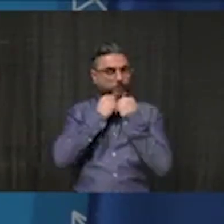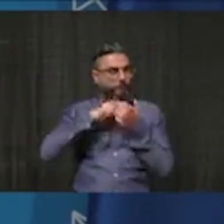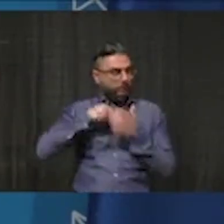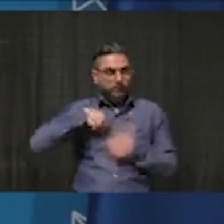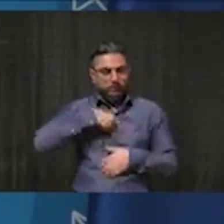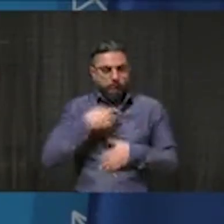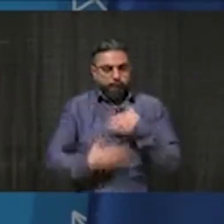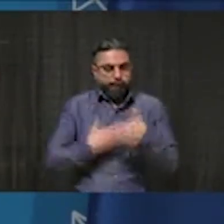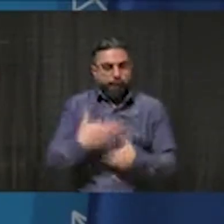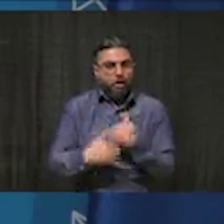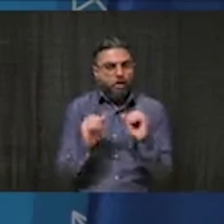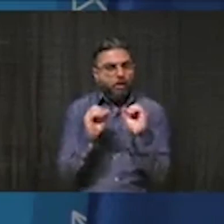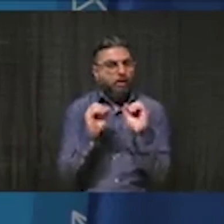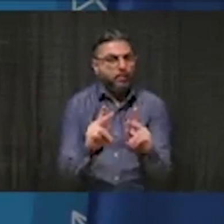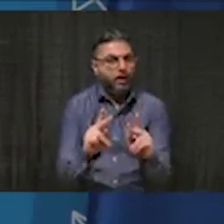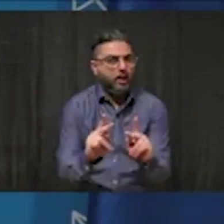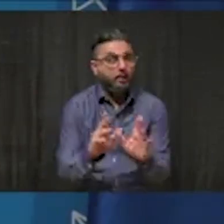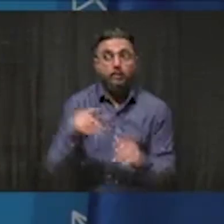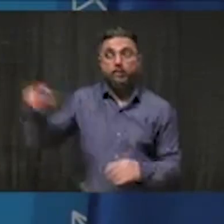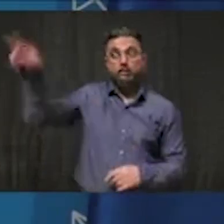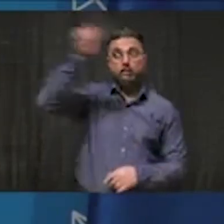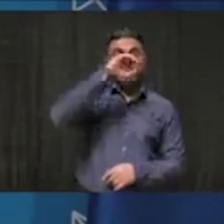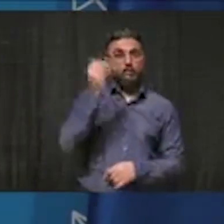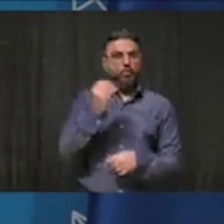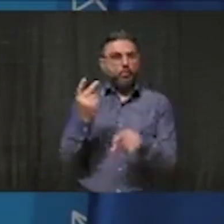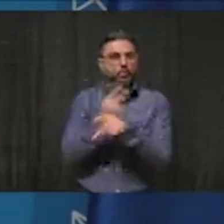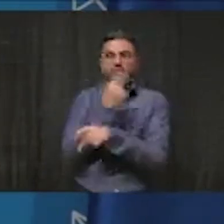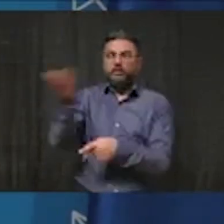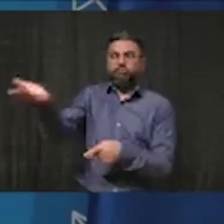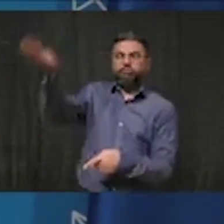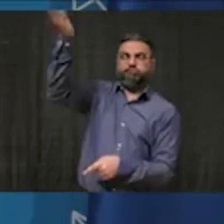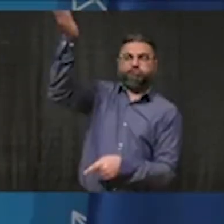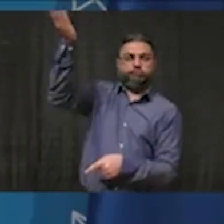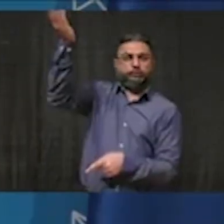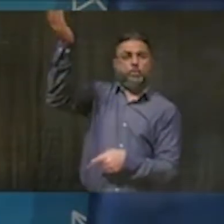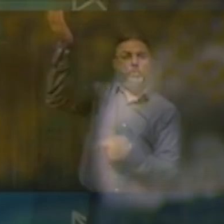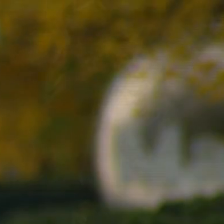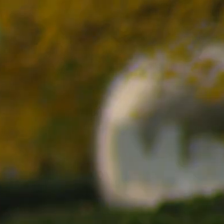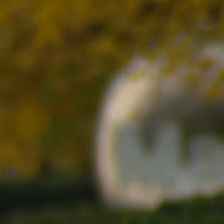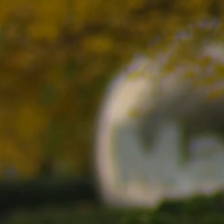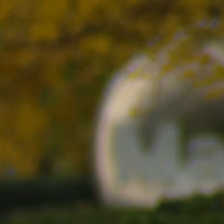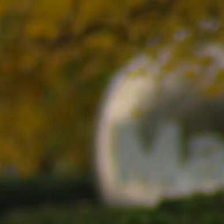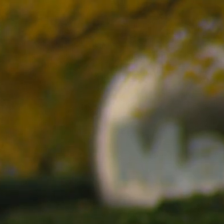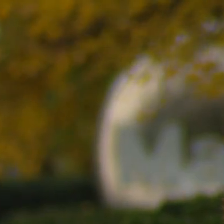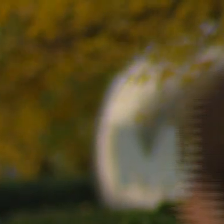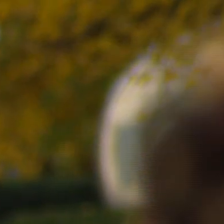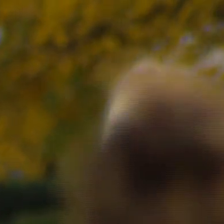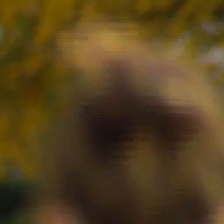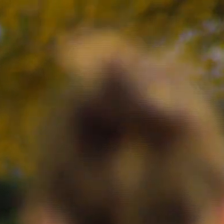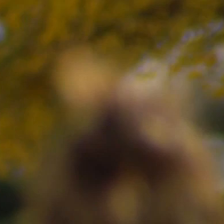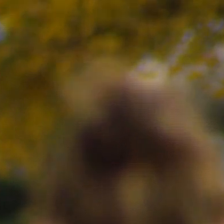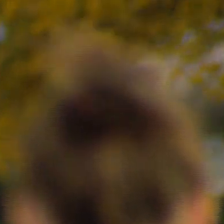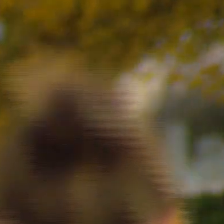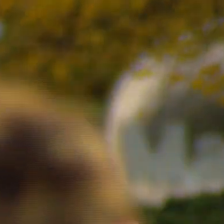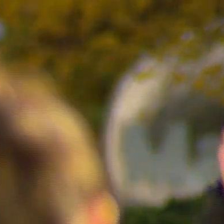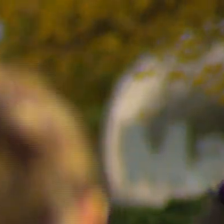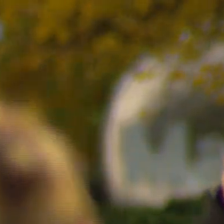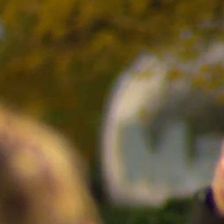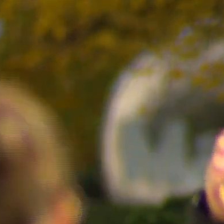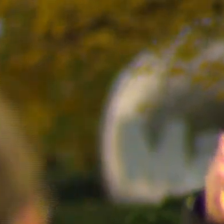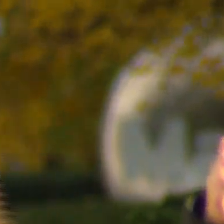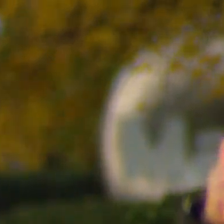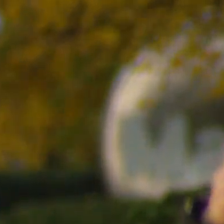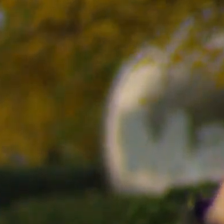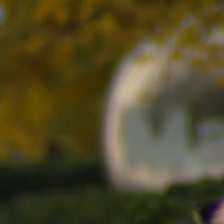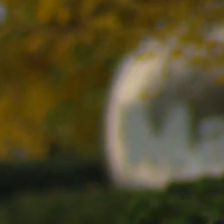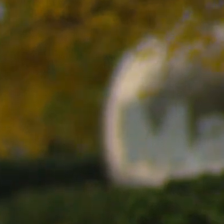say we should let our guard down, not right now. I'm in constant contact with Dr. Lowe, and he does